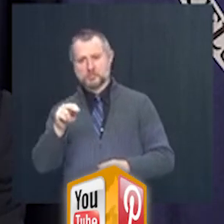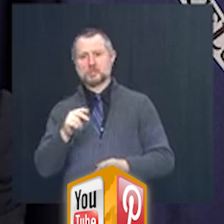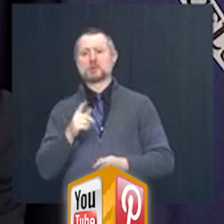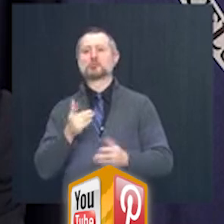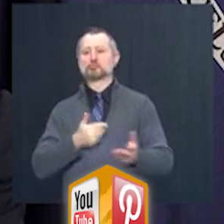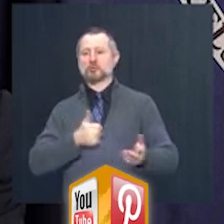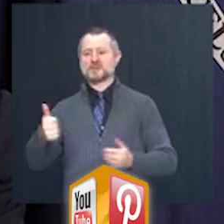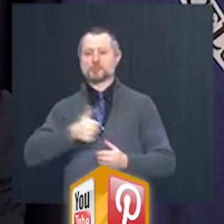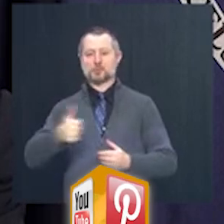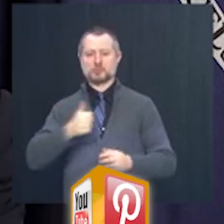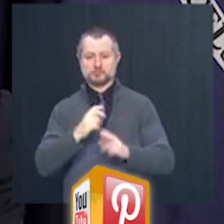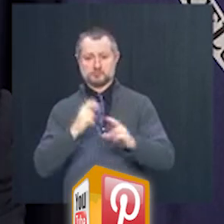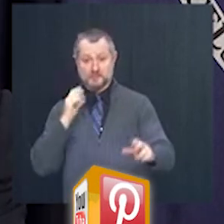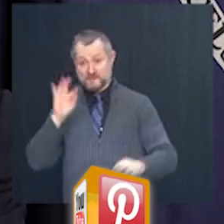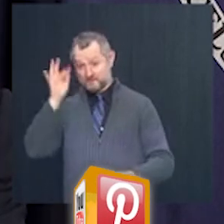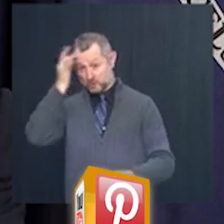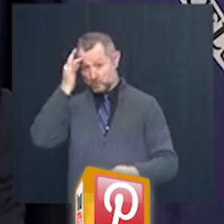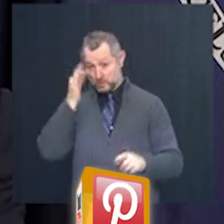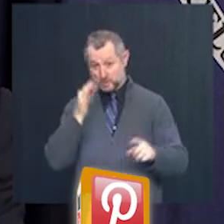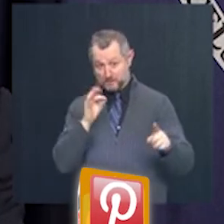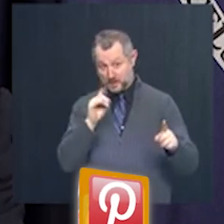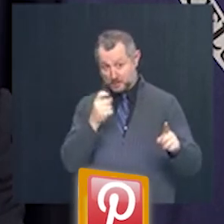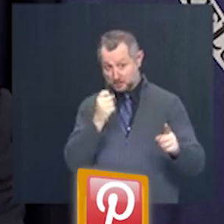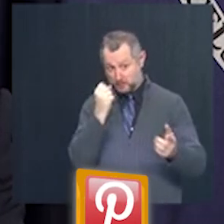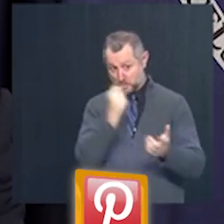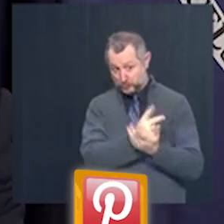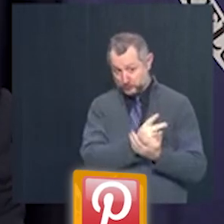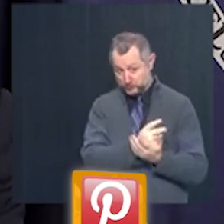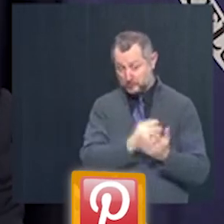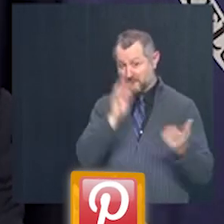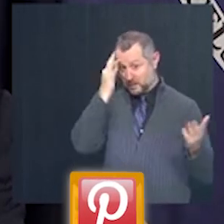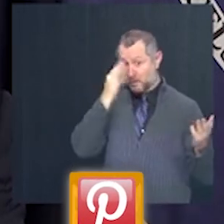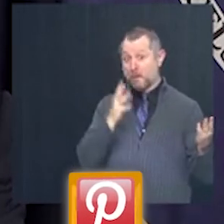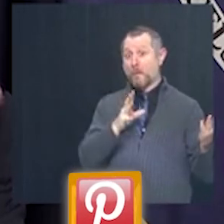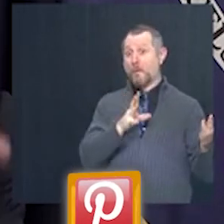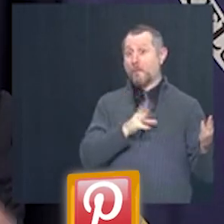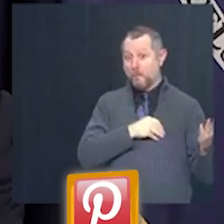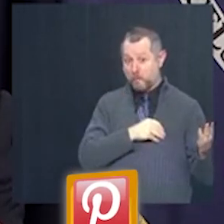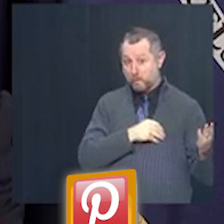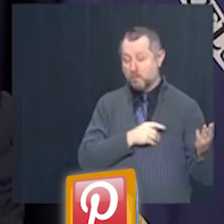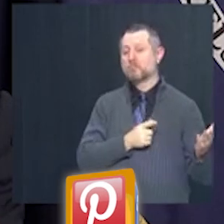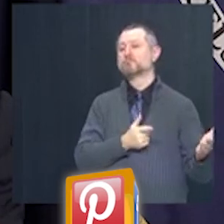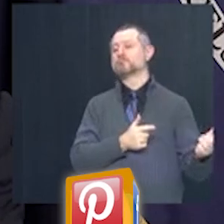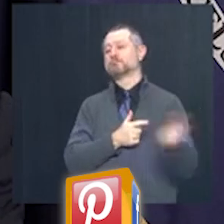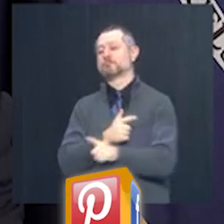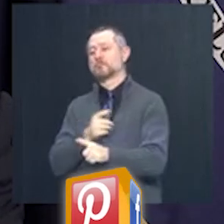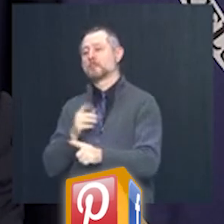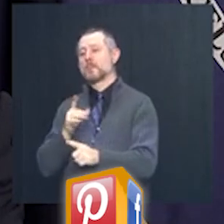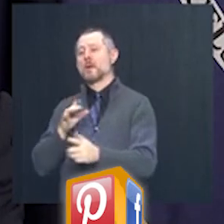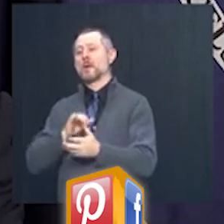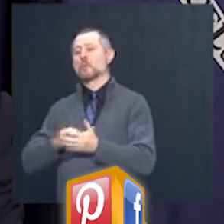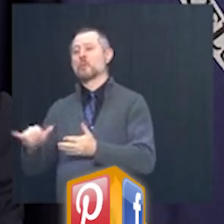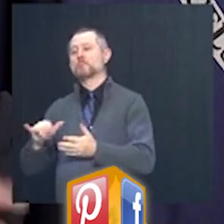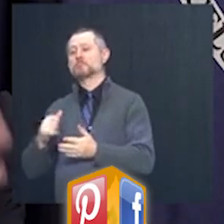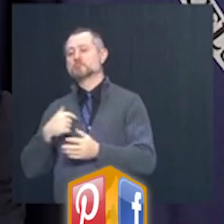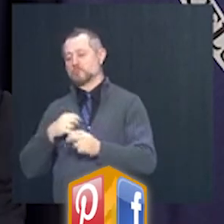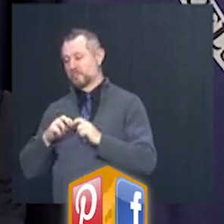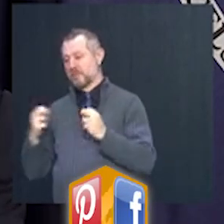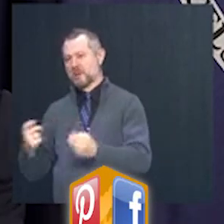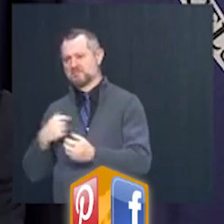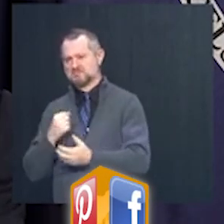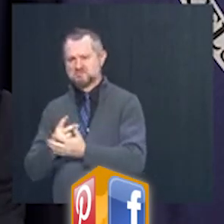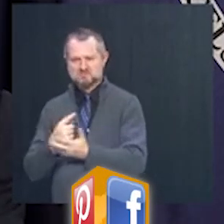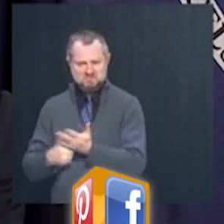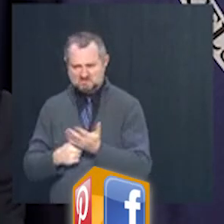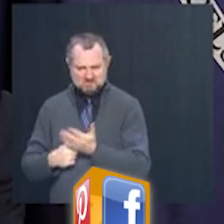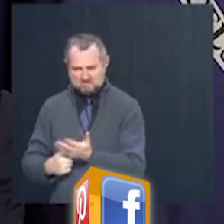the federal panel meets, our New York panel has already been talking to the FDA. Our